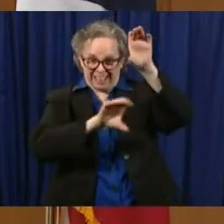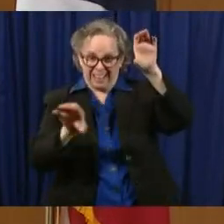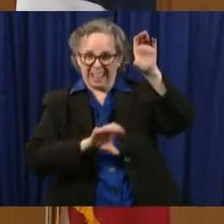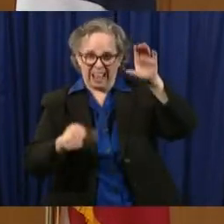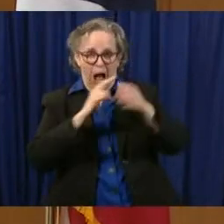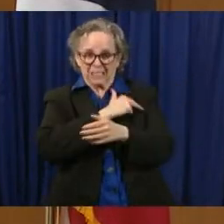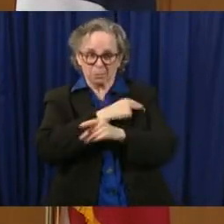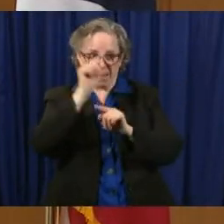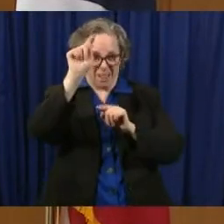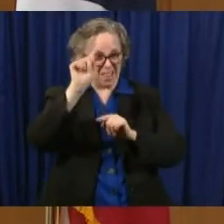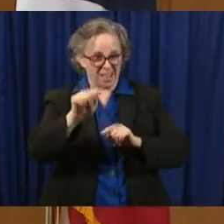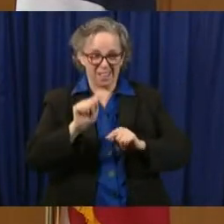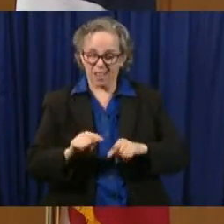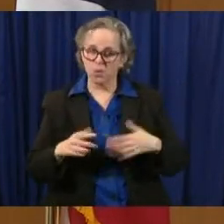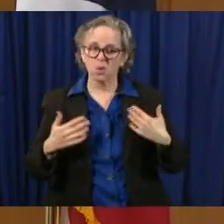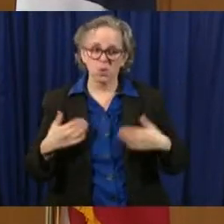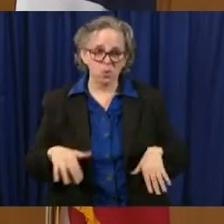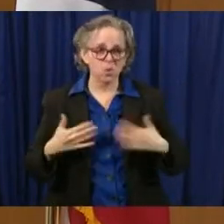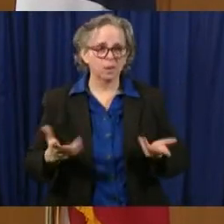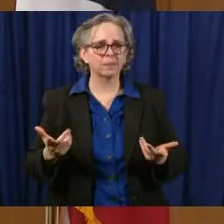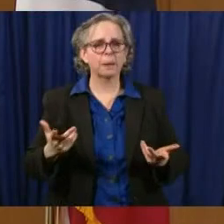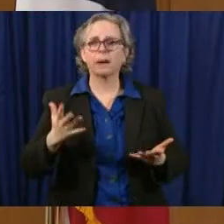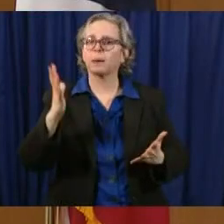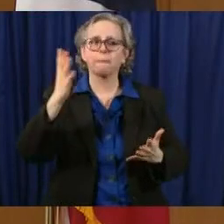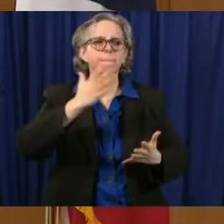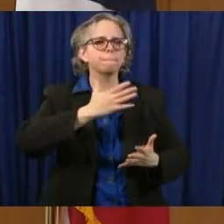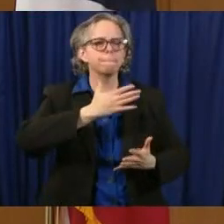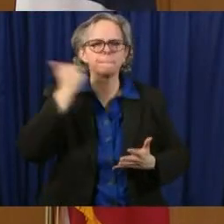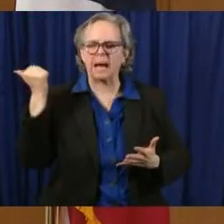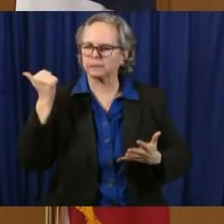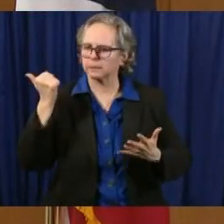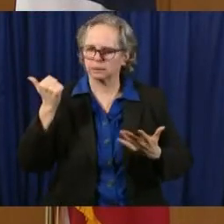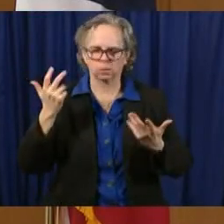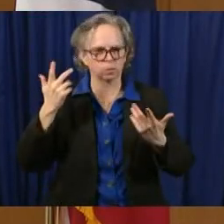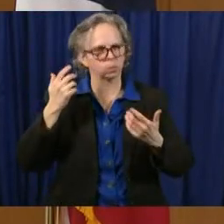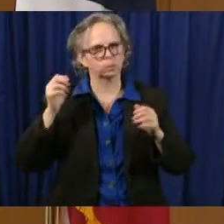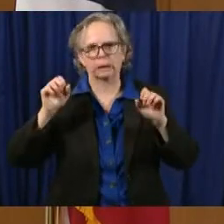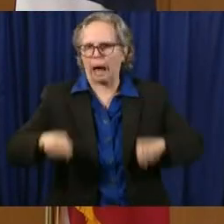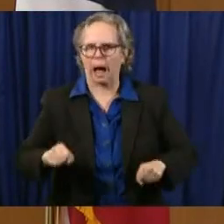can come up with. But for example, if you look at the map,